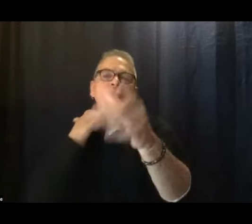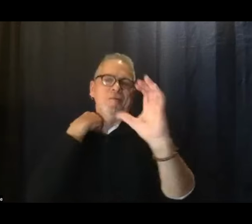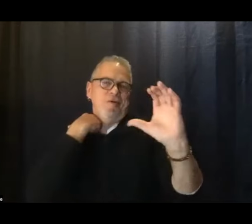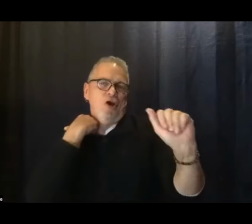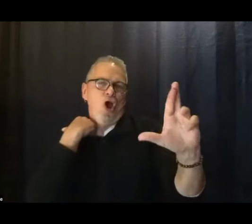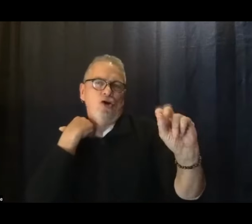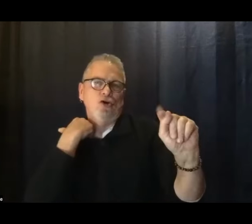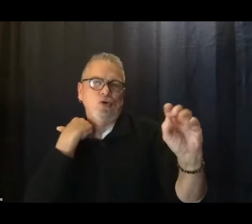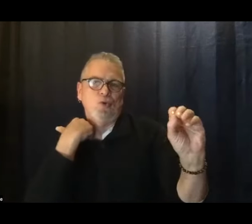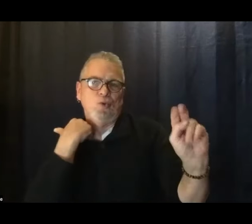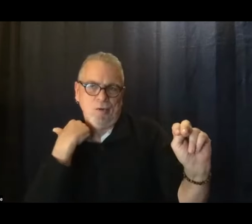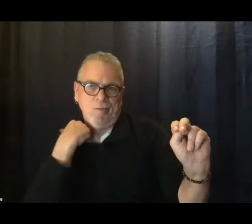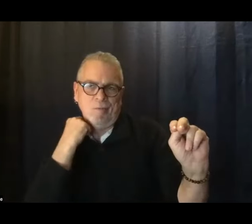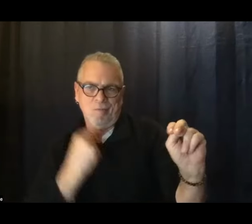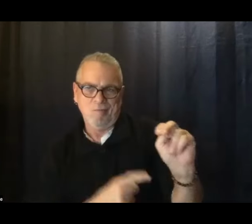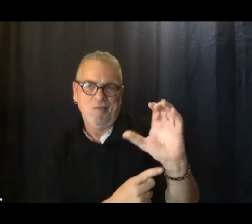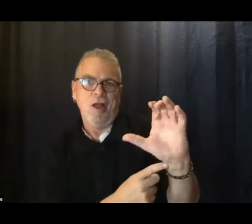right?